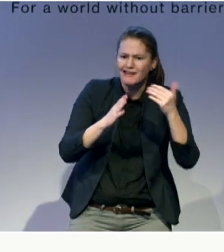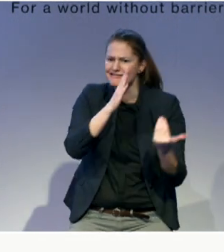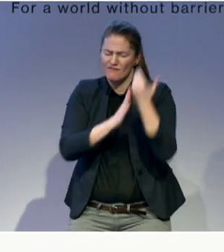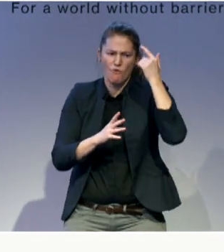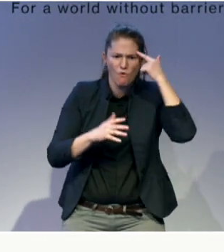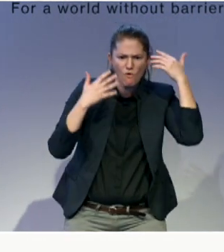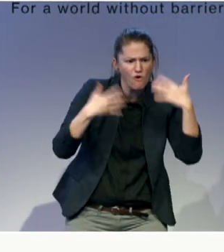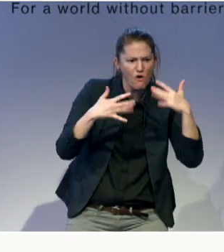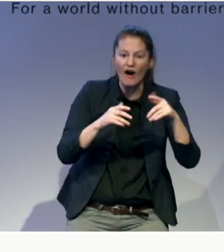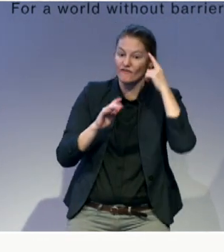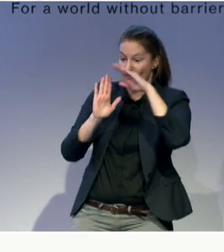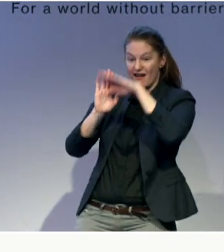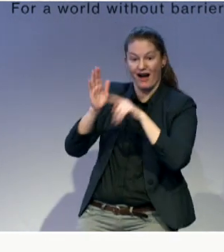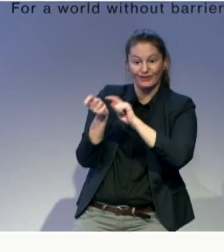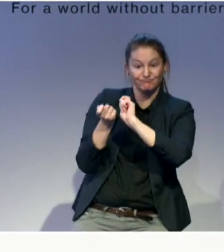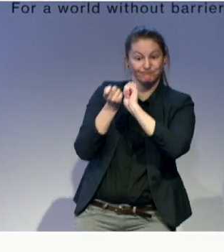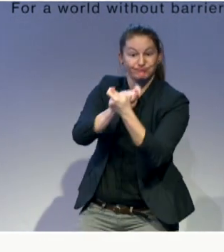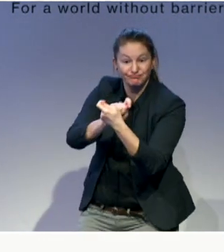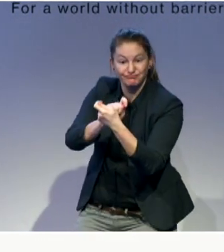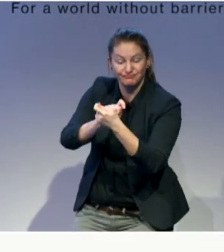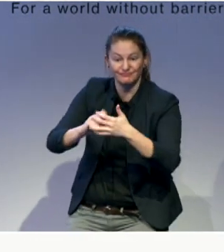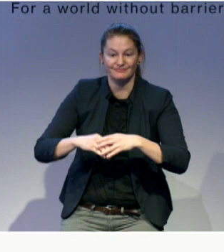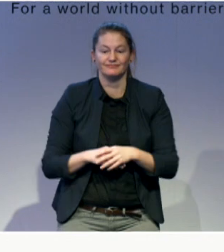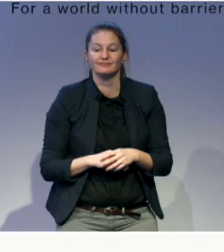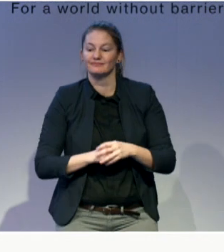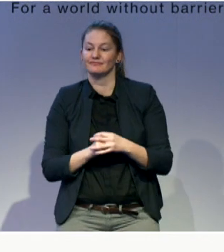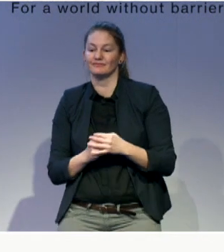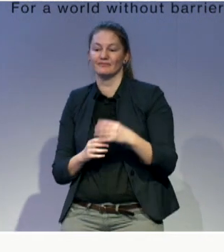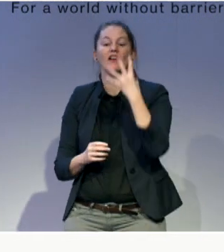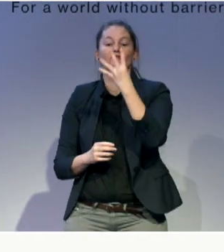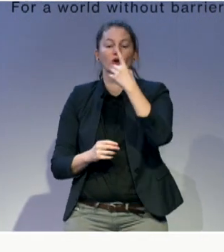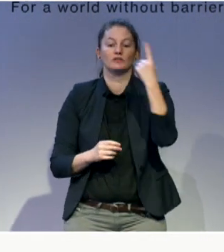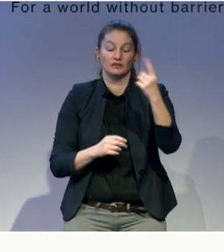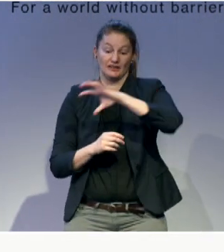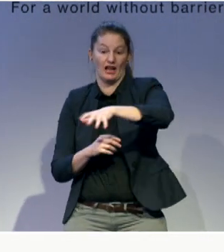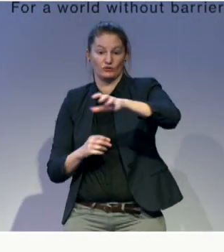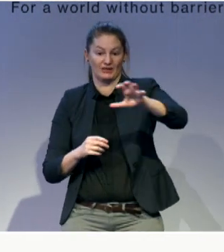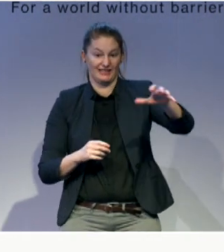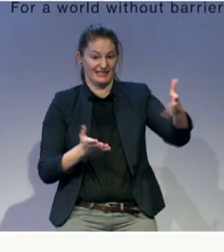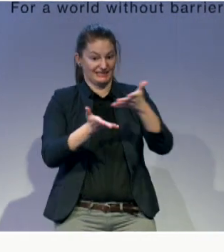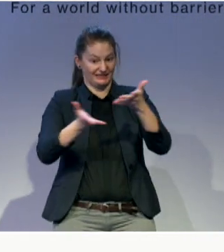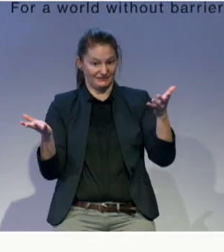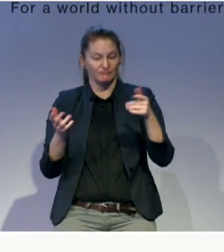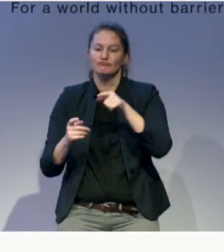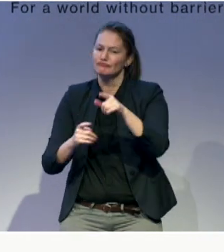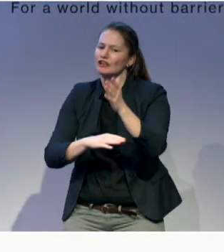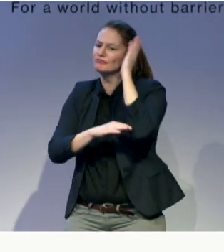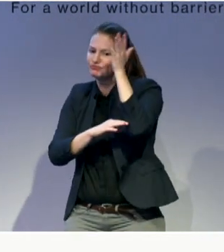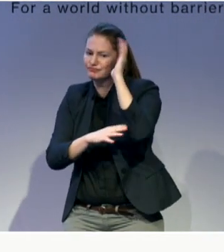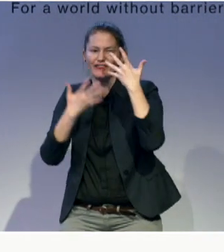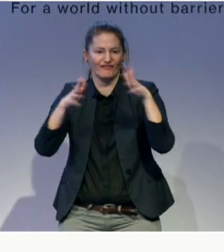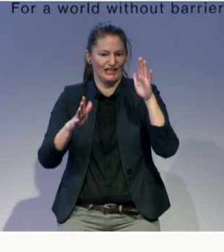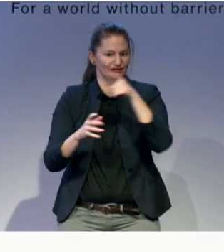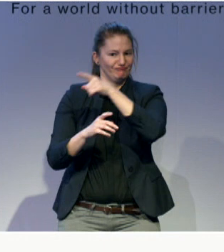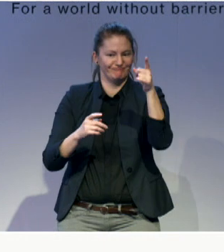Actually, you saw some of them already in the parallel sessions of the conference, and the titles and topics of